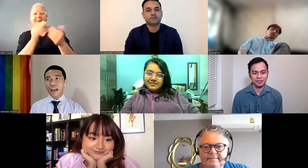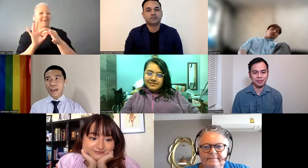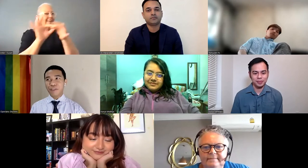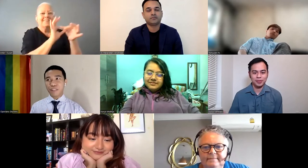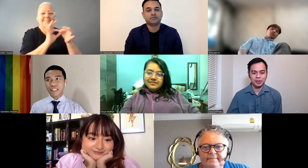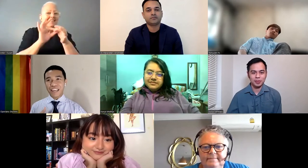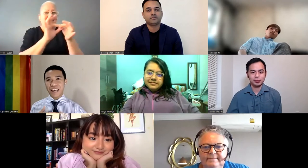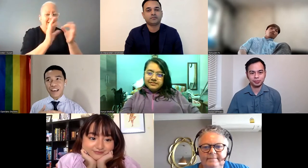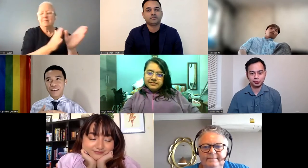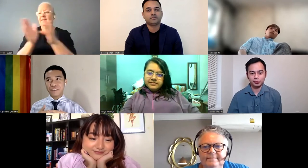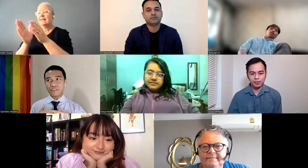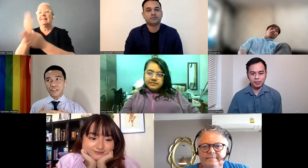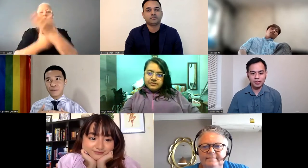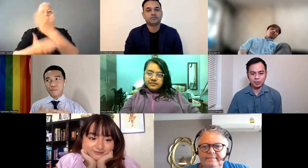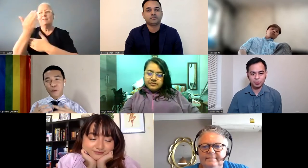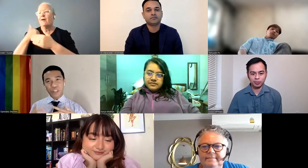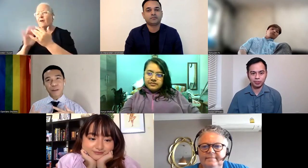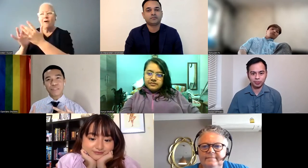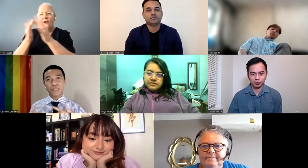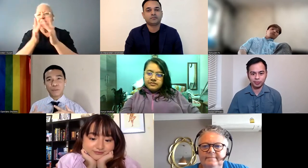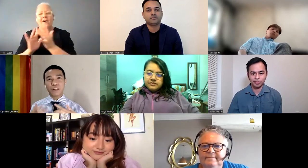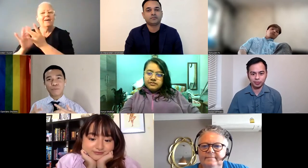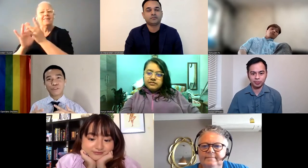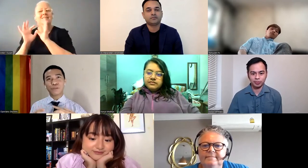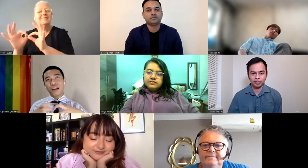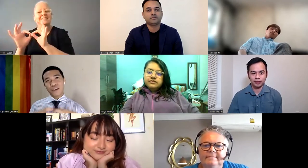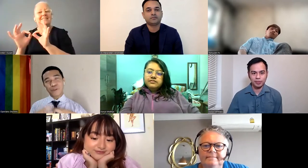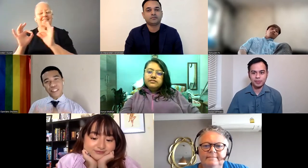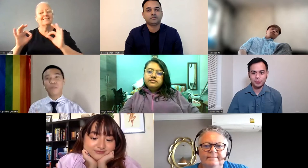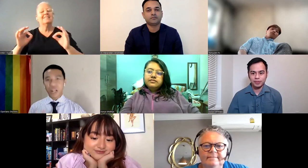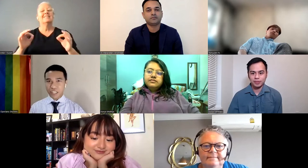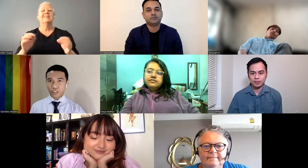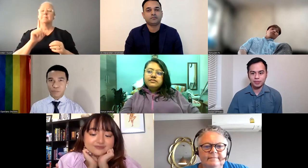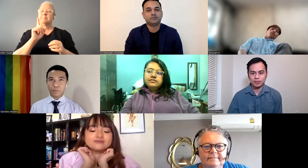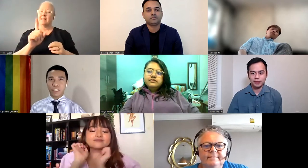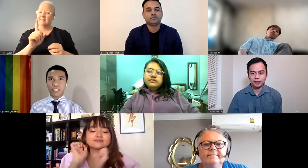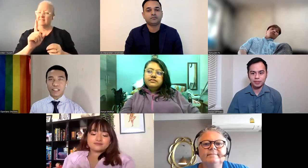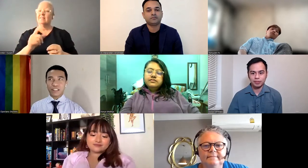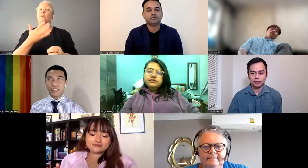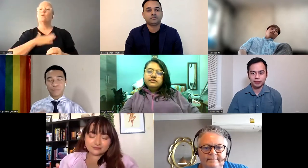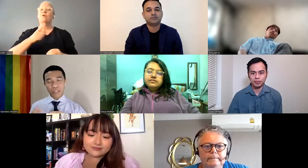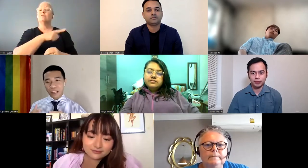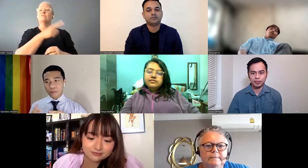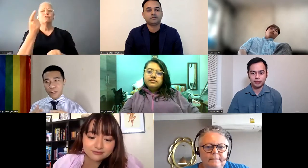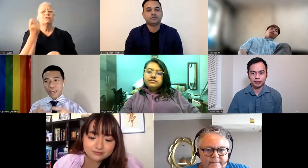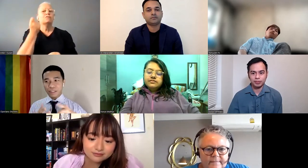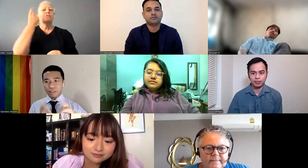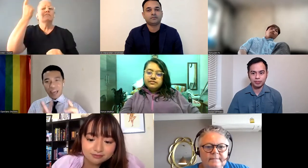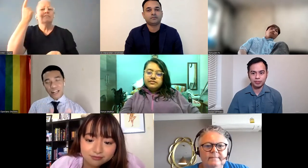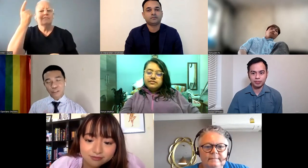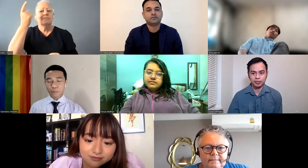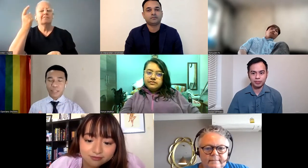also I feel that I have more responsibility when it comes to raising awareness to these people. That when